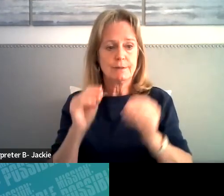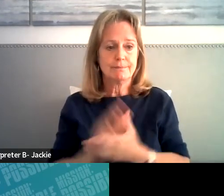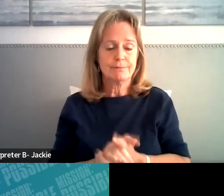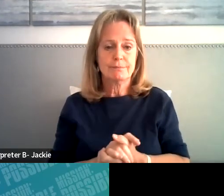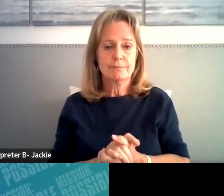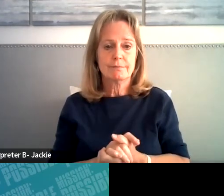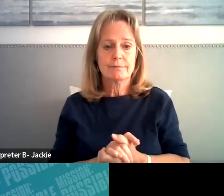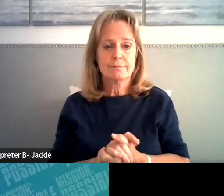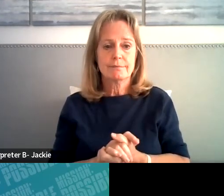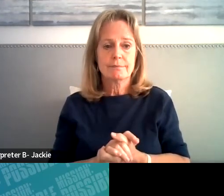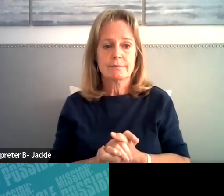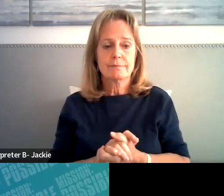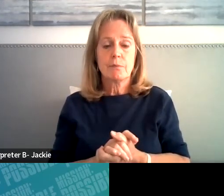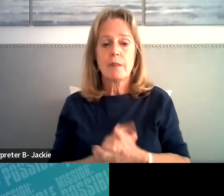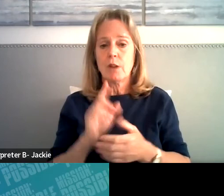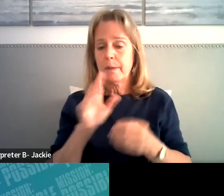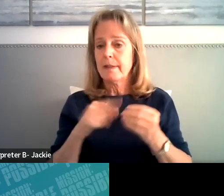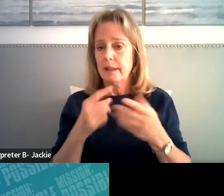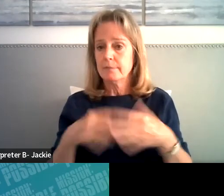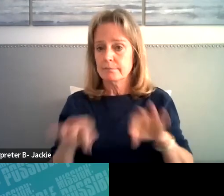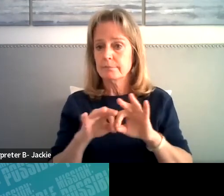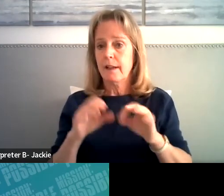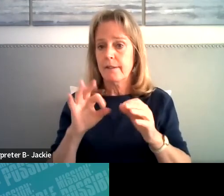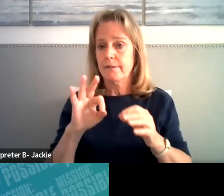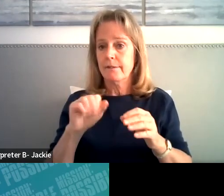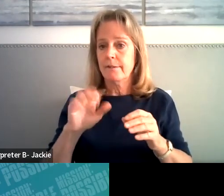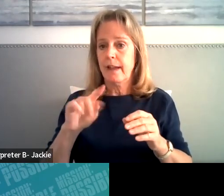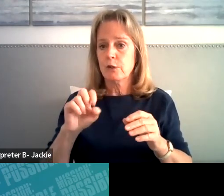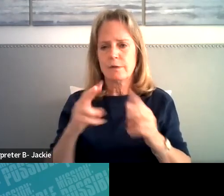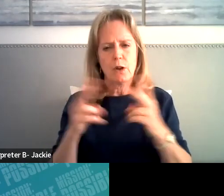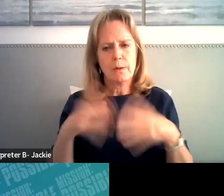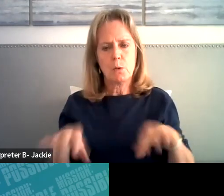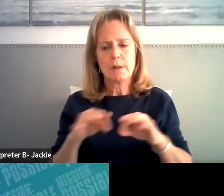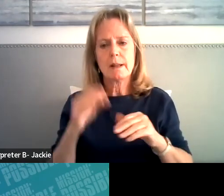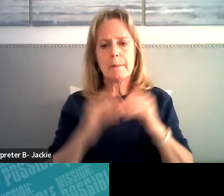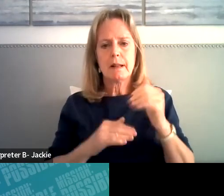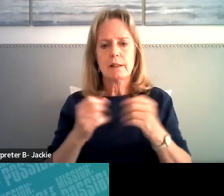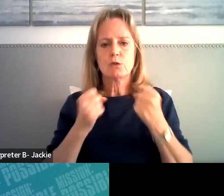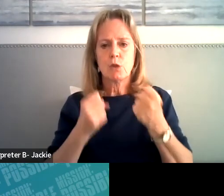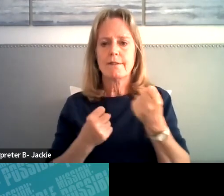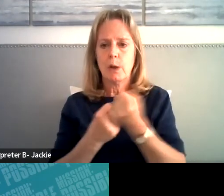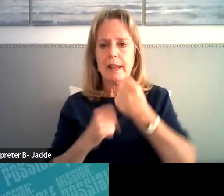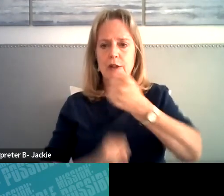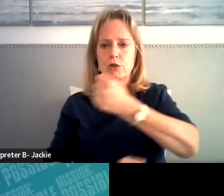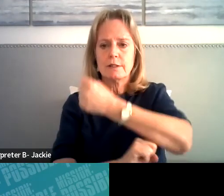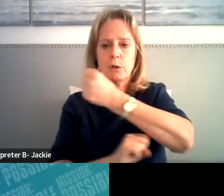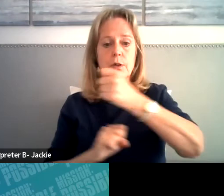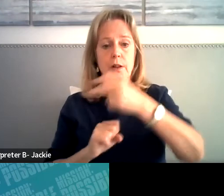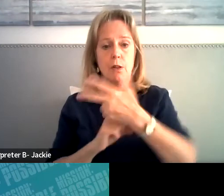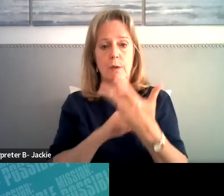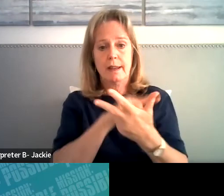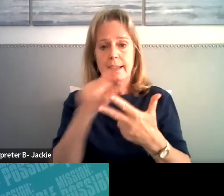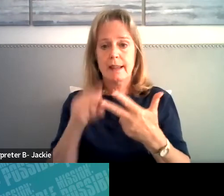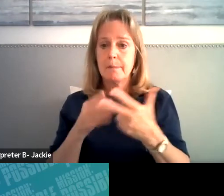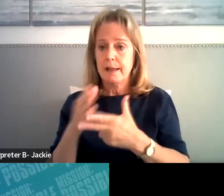When it comes to the critical factors, they're very important, especially in building a strong foundation. And these are the three main supports